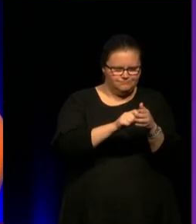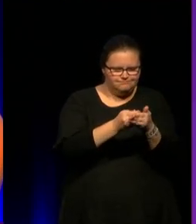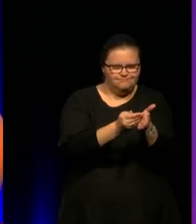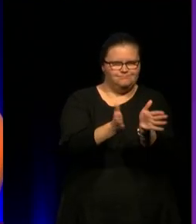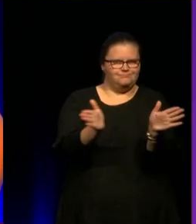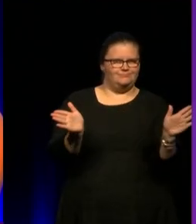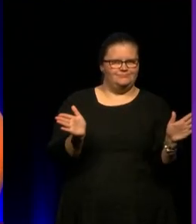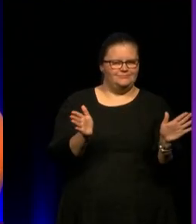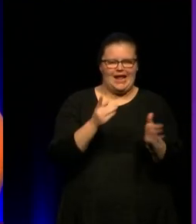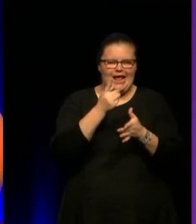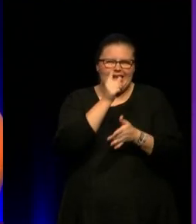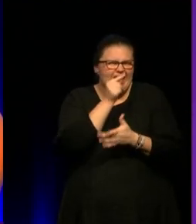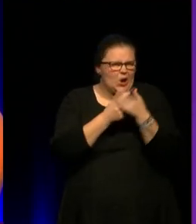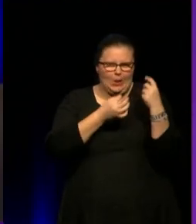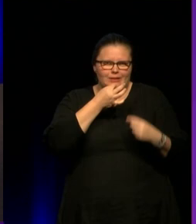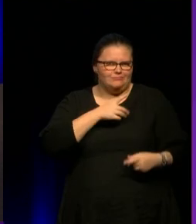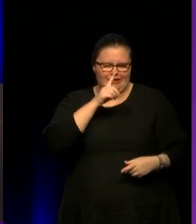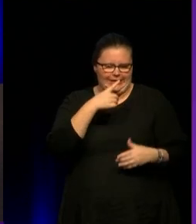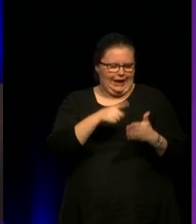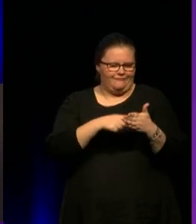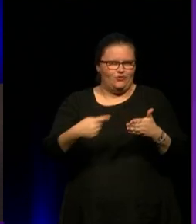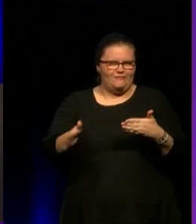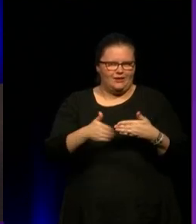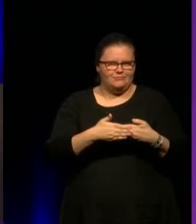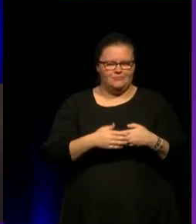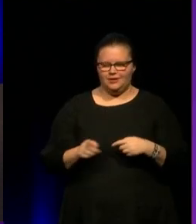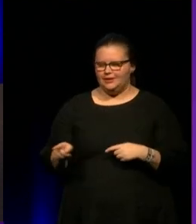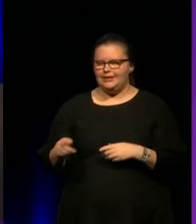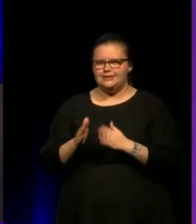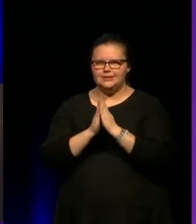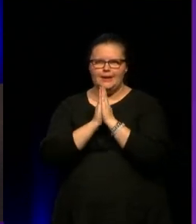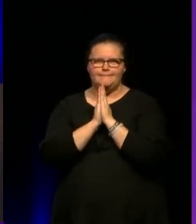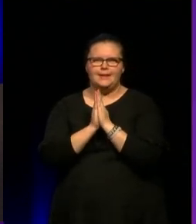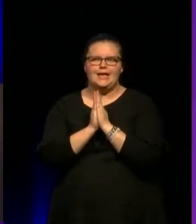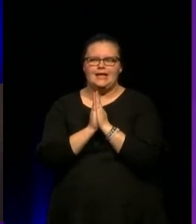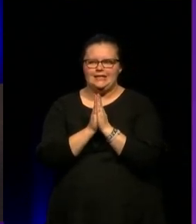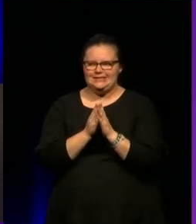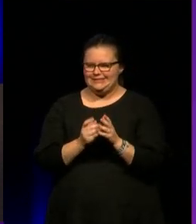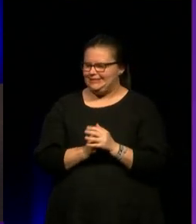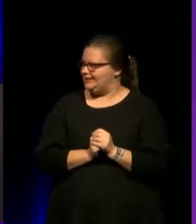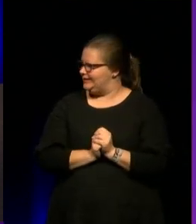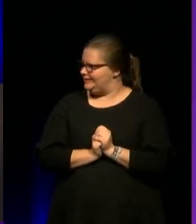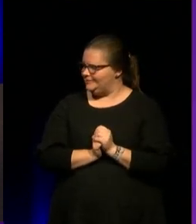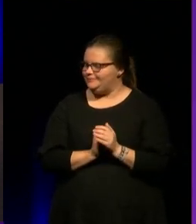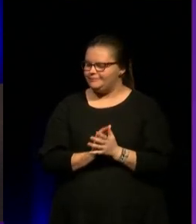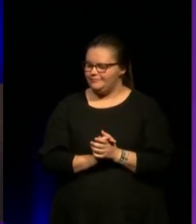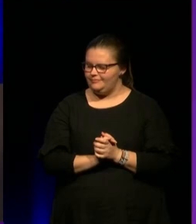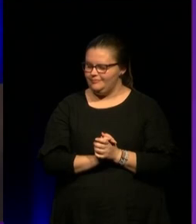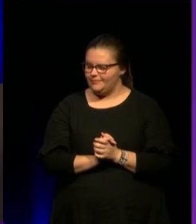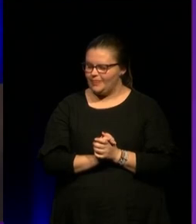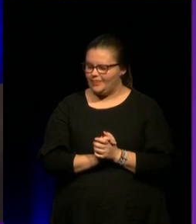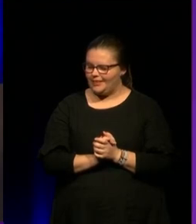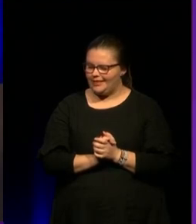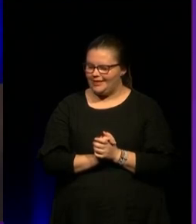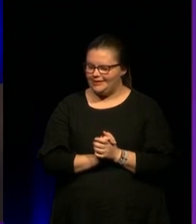it can only be temporary. There's a plea here. Oh yeah, pleas come through, and I think there's a bit about the second plea